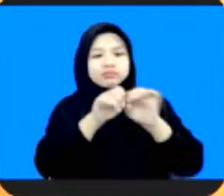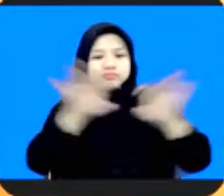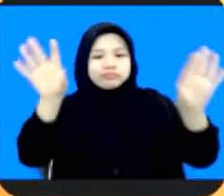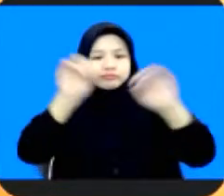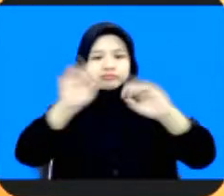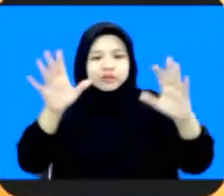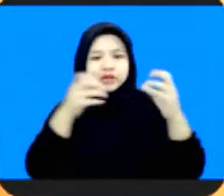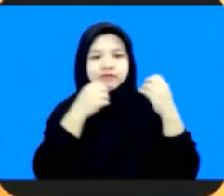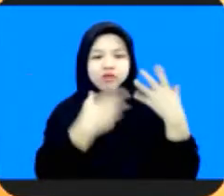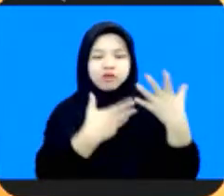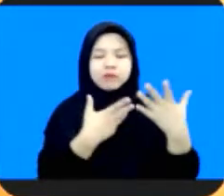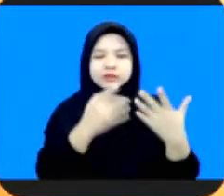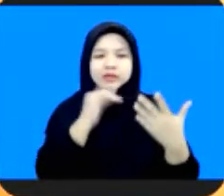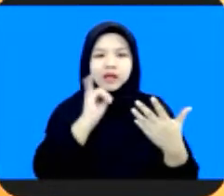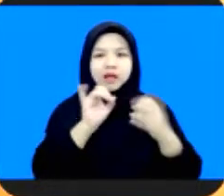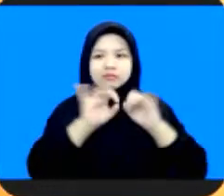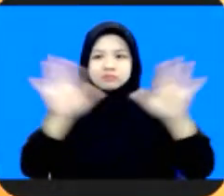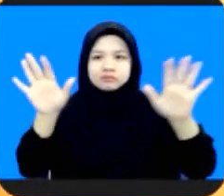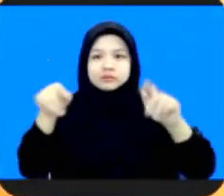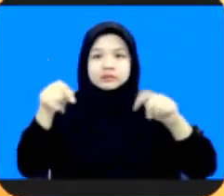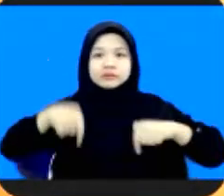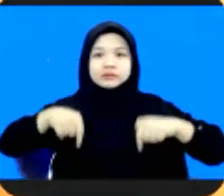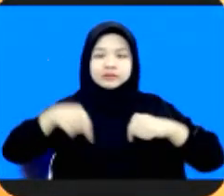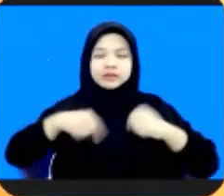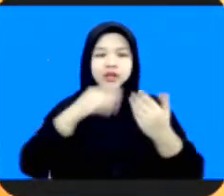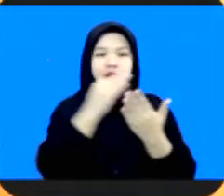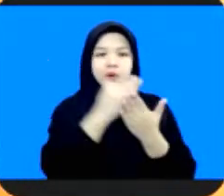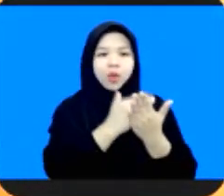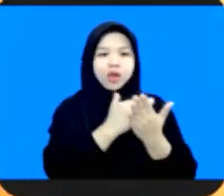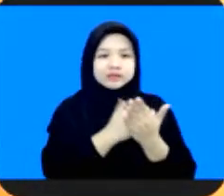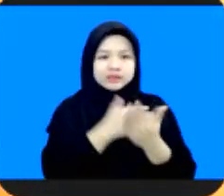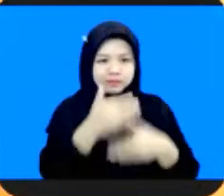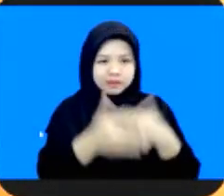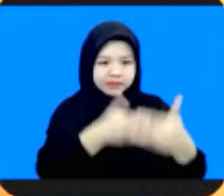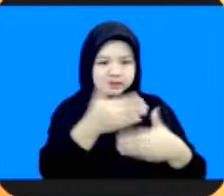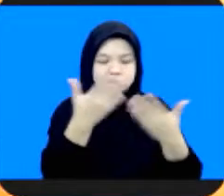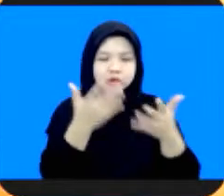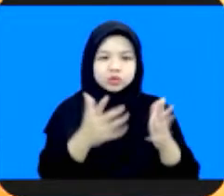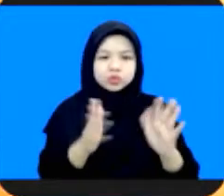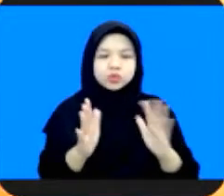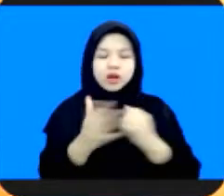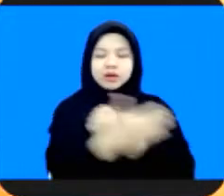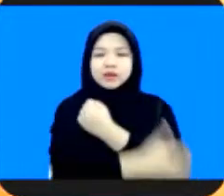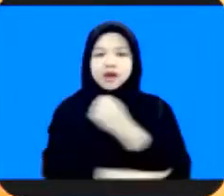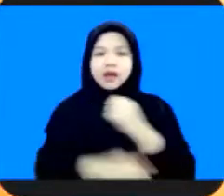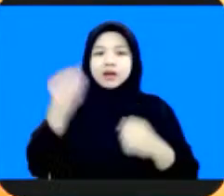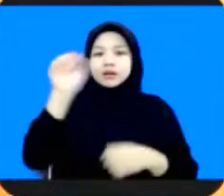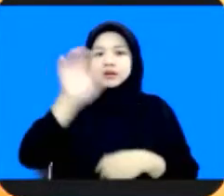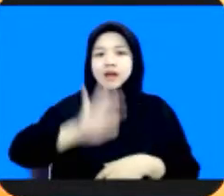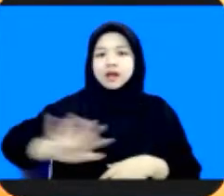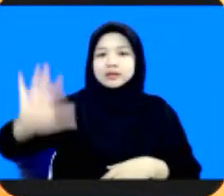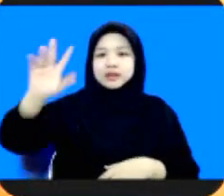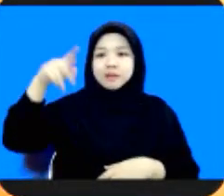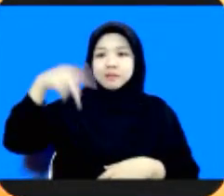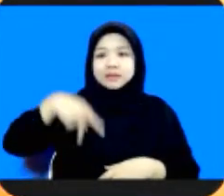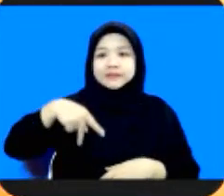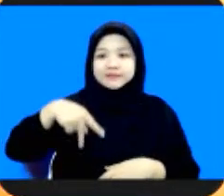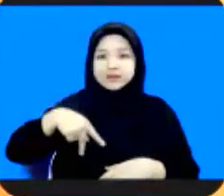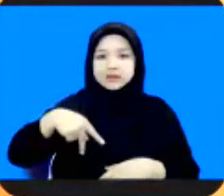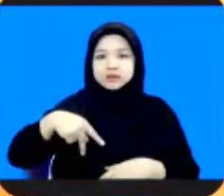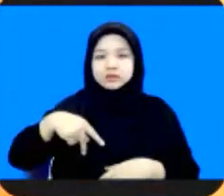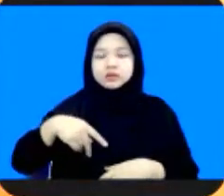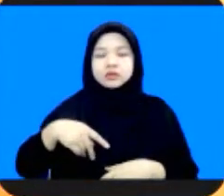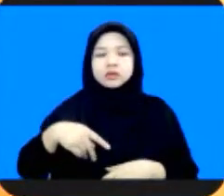countries, including in many countries in Asia Pacific. And so when people want to publish an ad